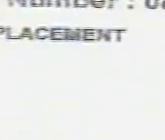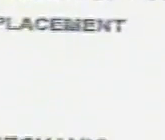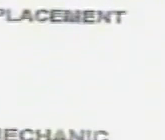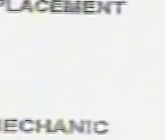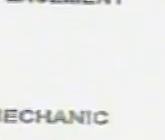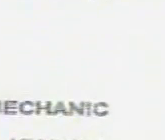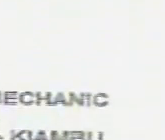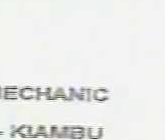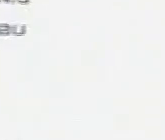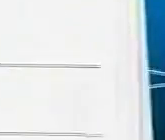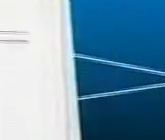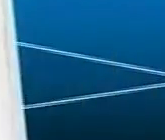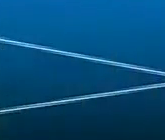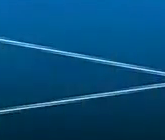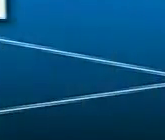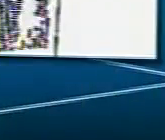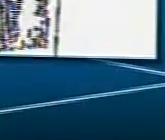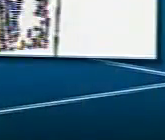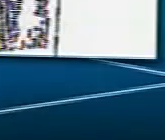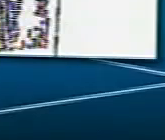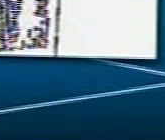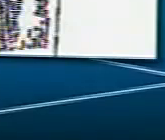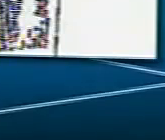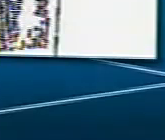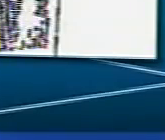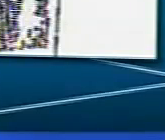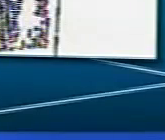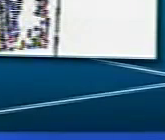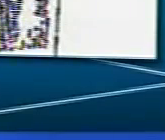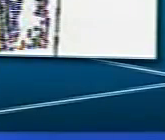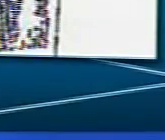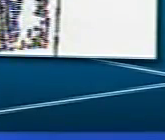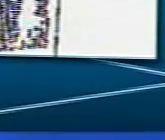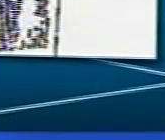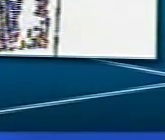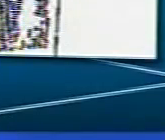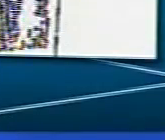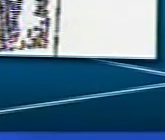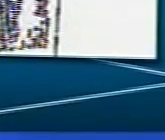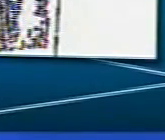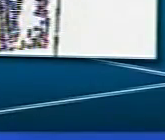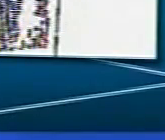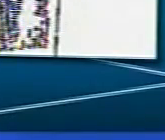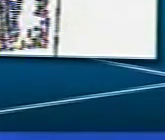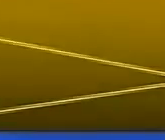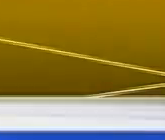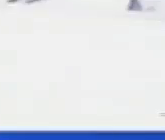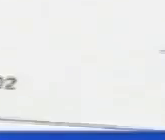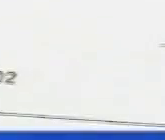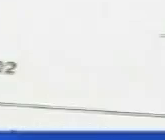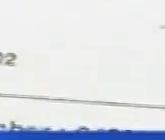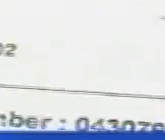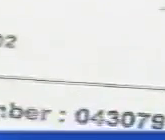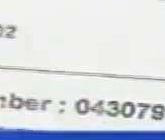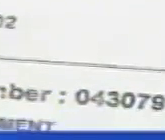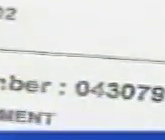of Immigration has two MSG reports of Clifford Karanja Wainaina Waititu, born in 1965, and that of